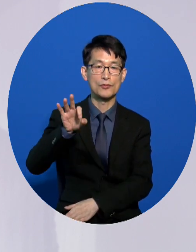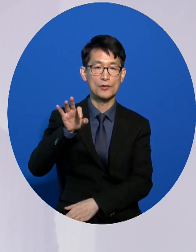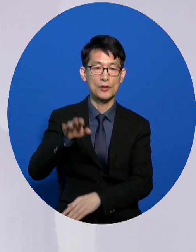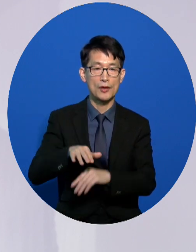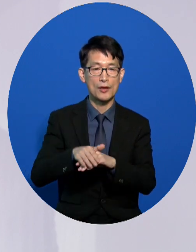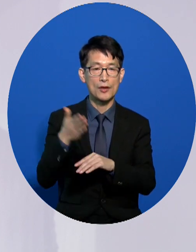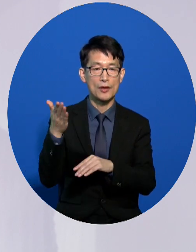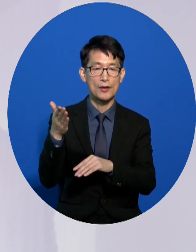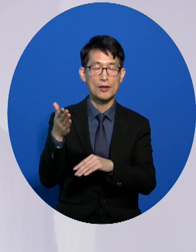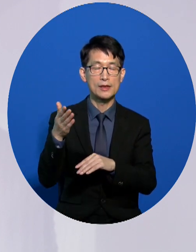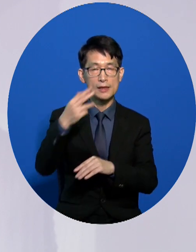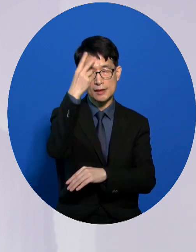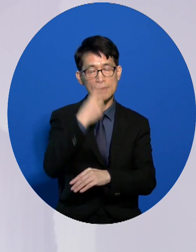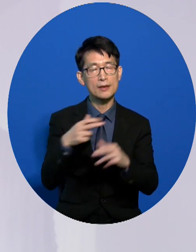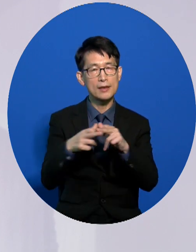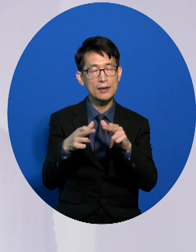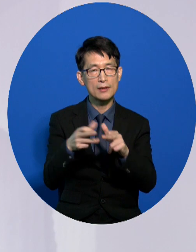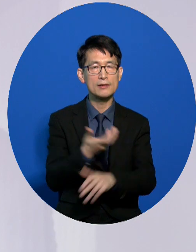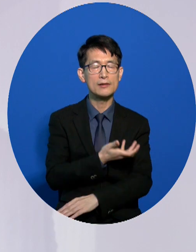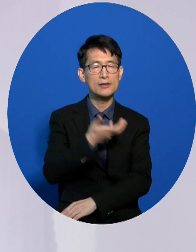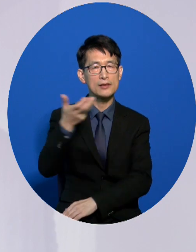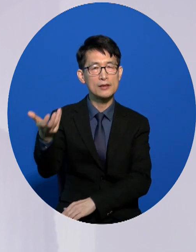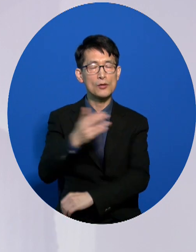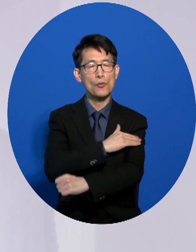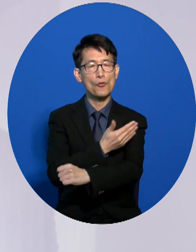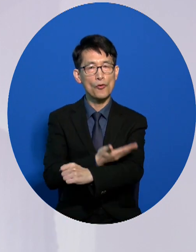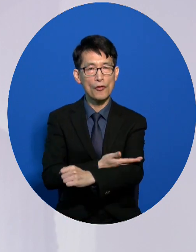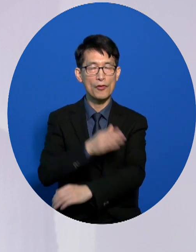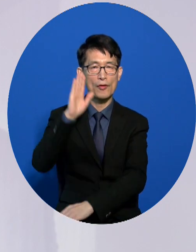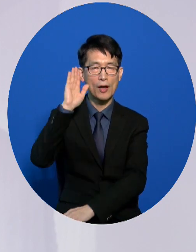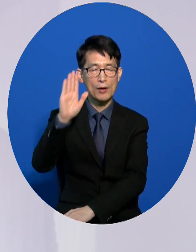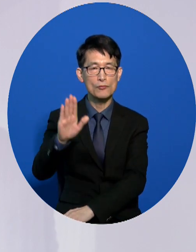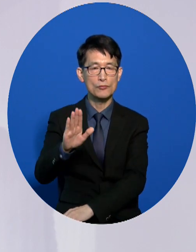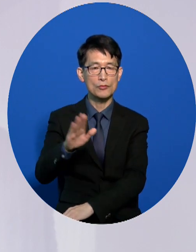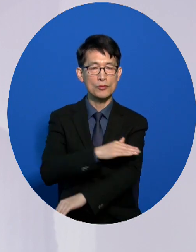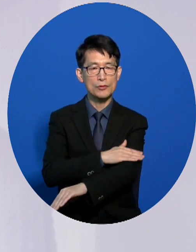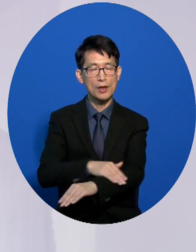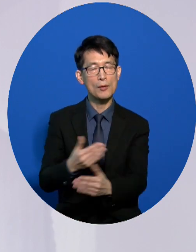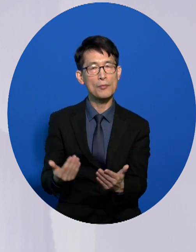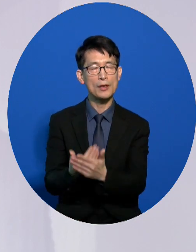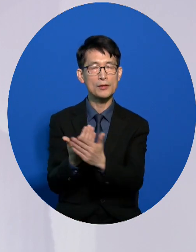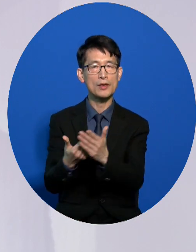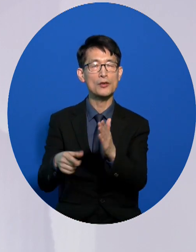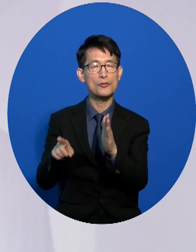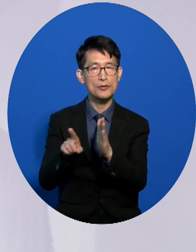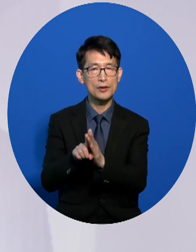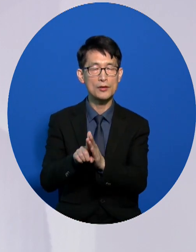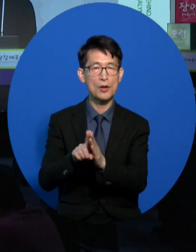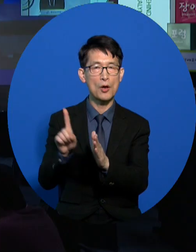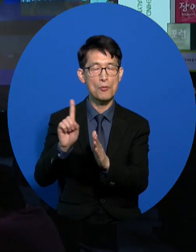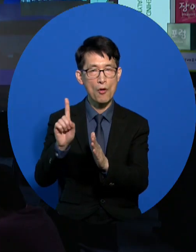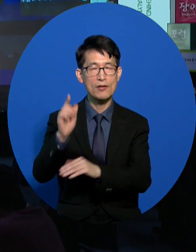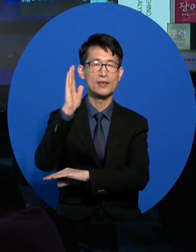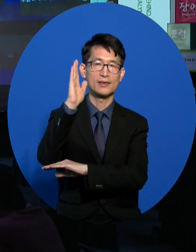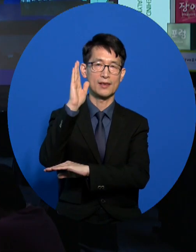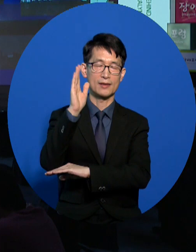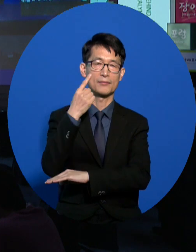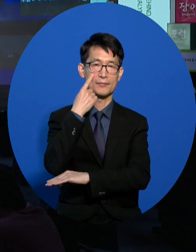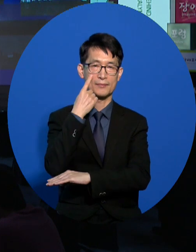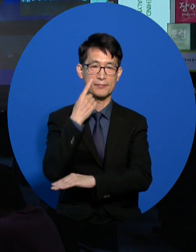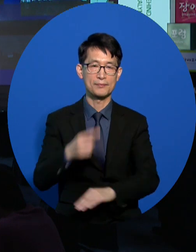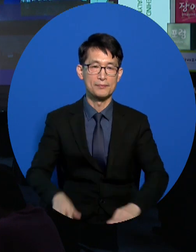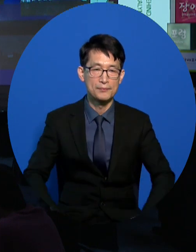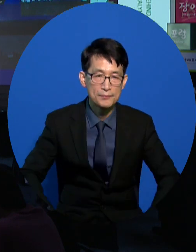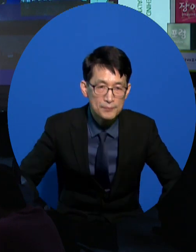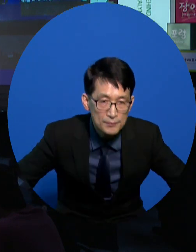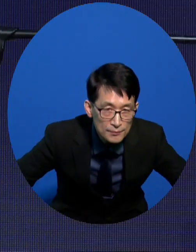Im Jo-sung of the Gangwon Urban Disability Association. He will be talking about the future growth engine to ensure the right to mobility